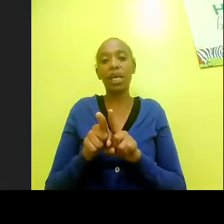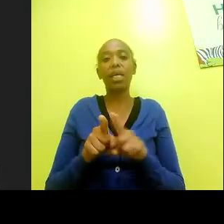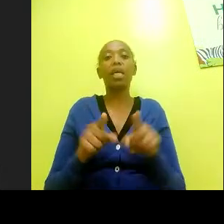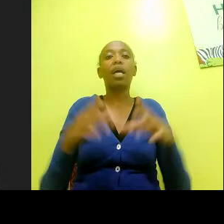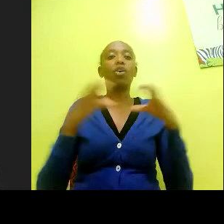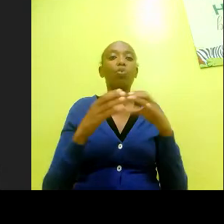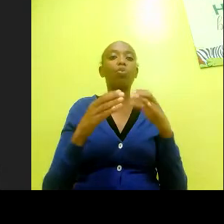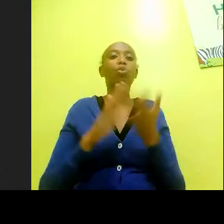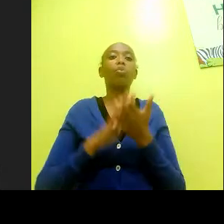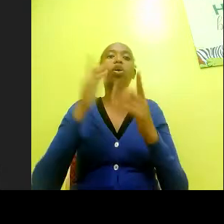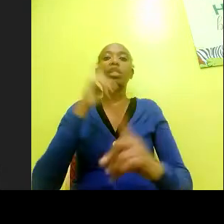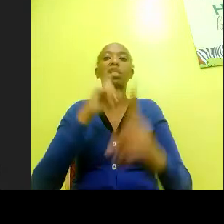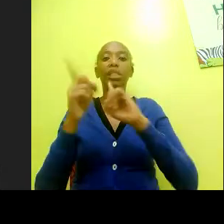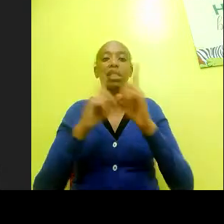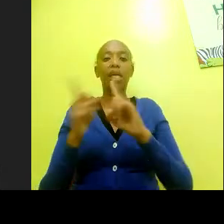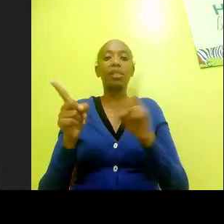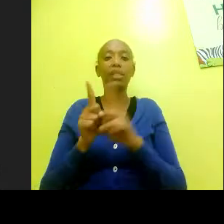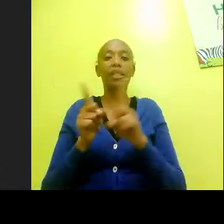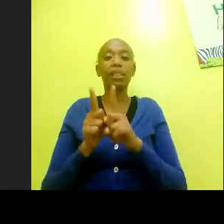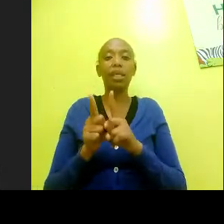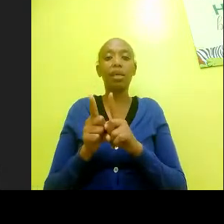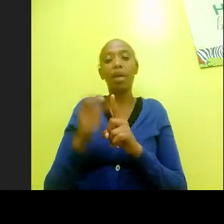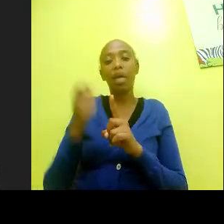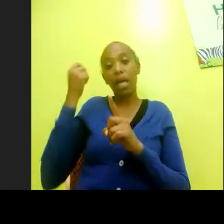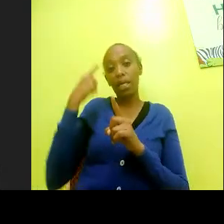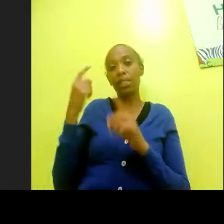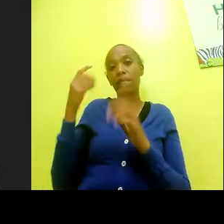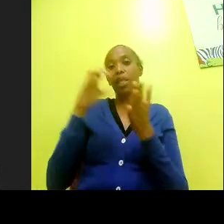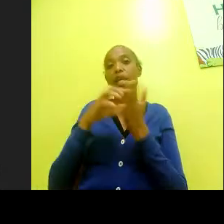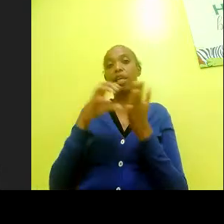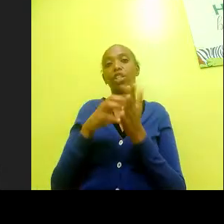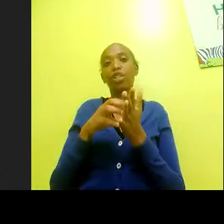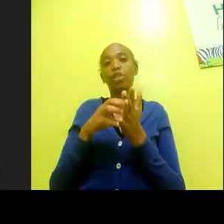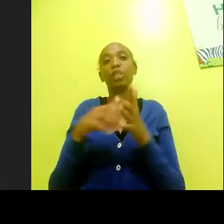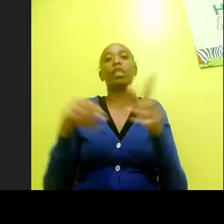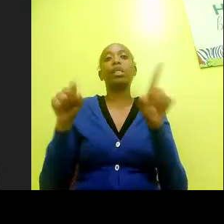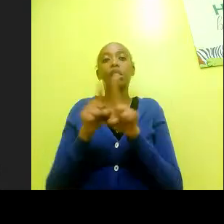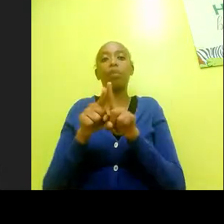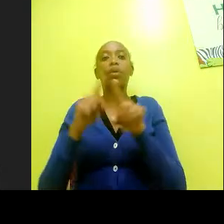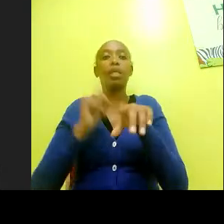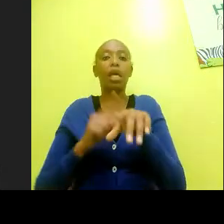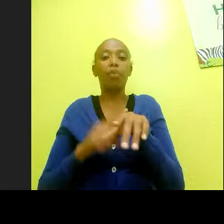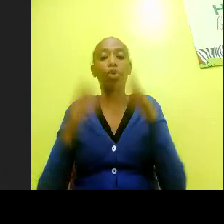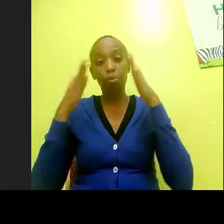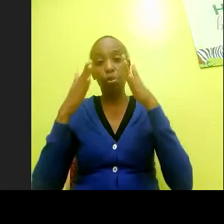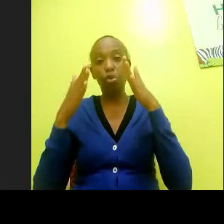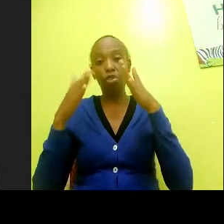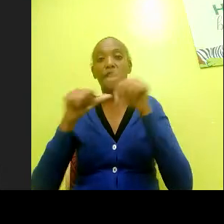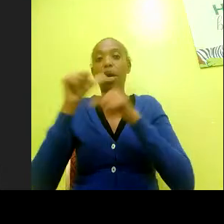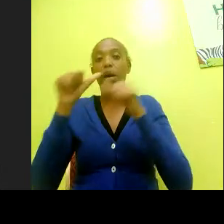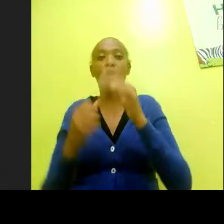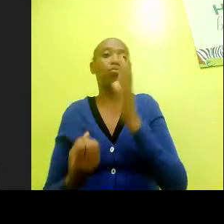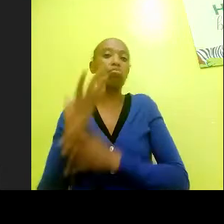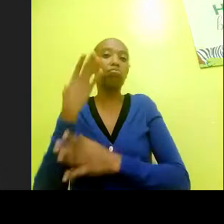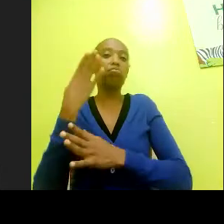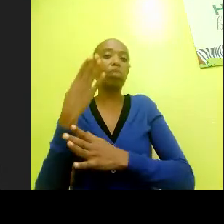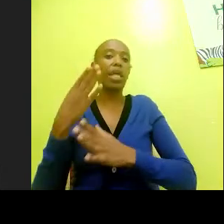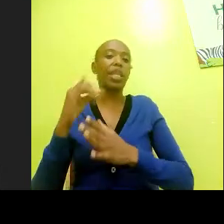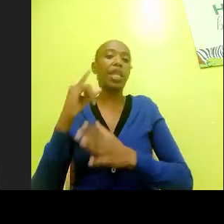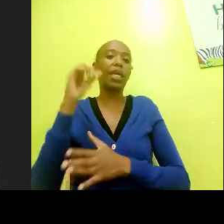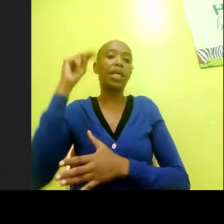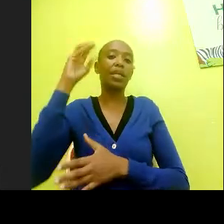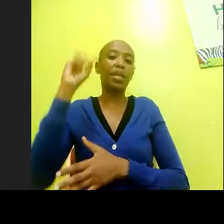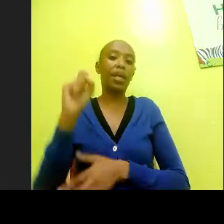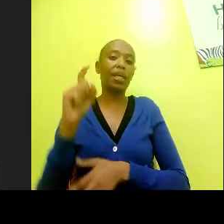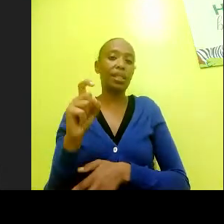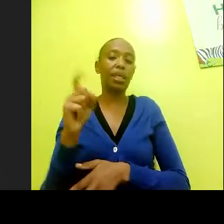discuss and contextualize the issues as we move toward firming up the index. We